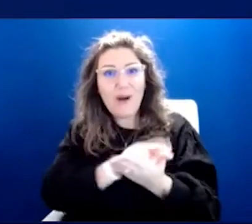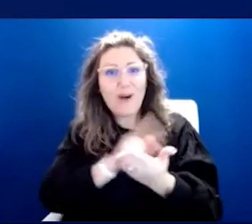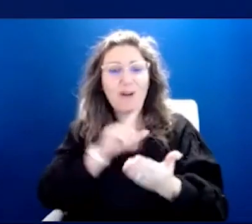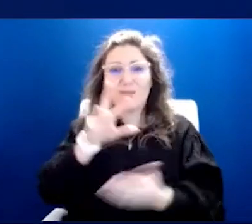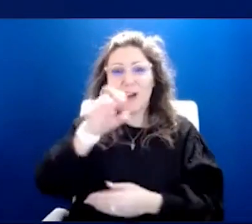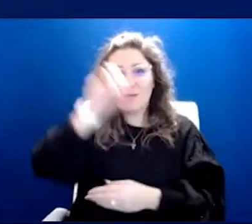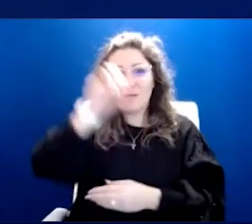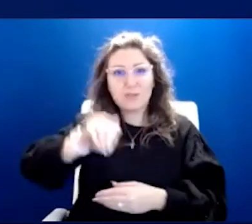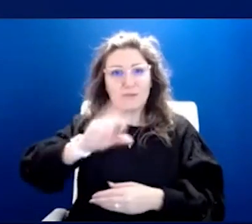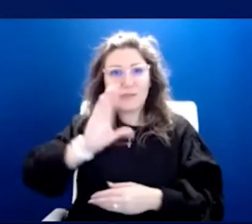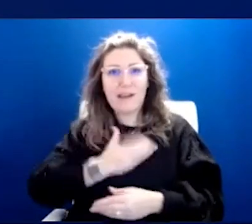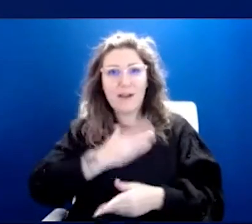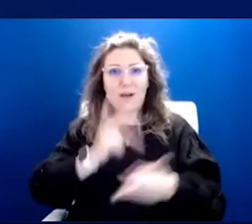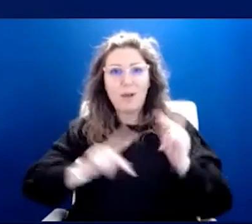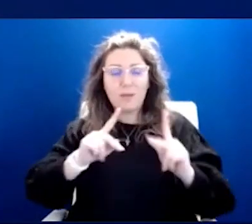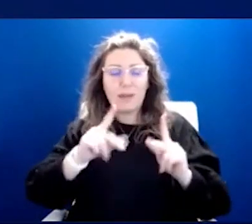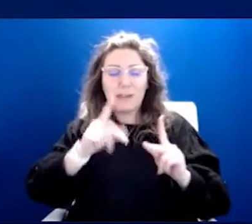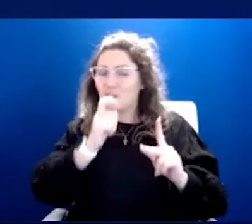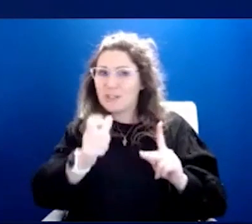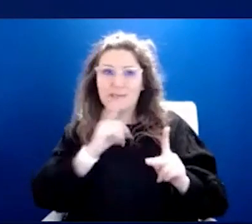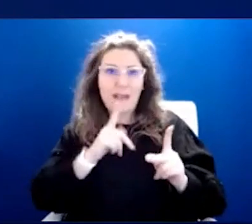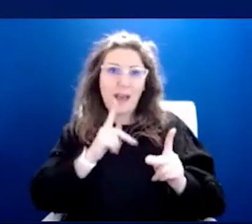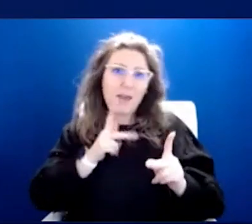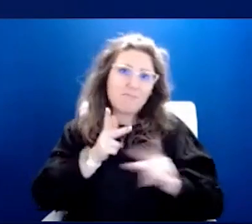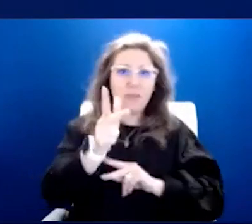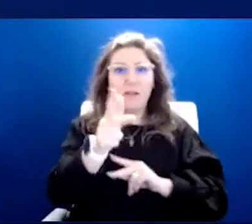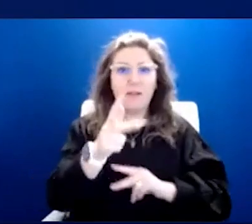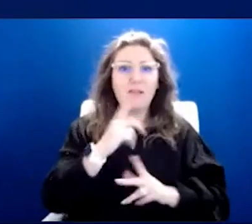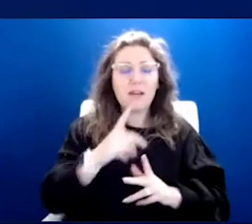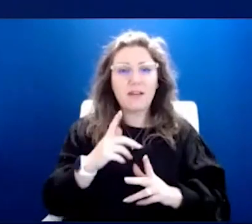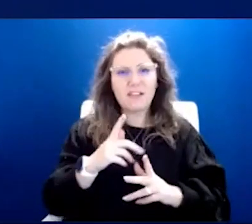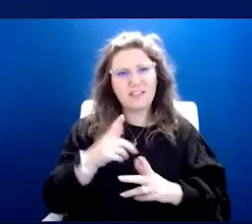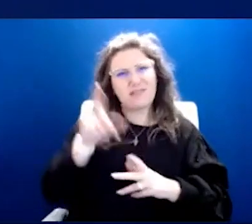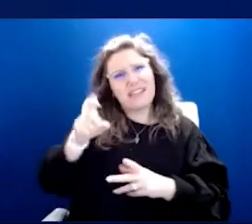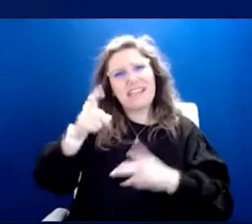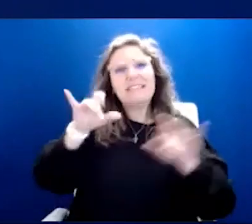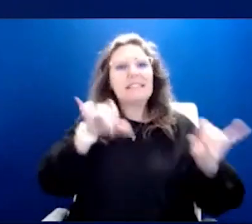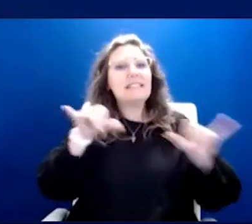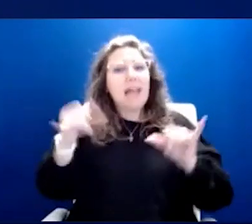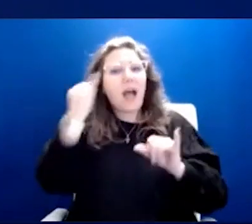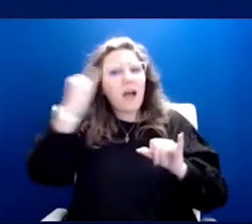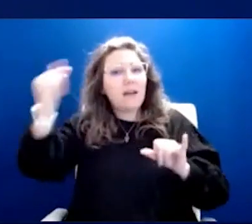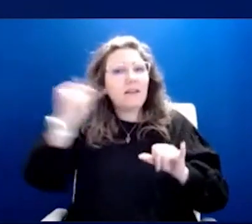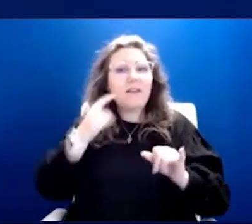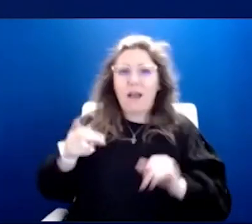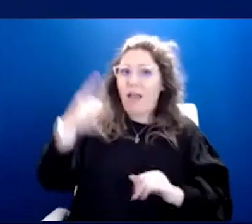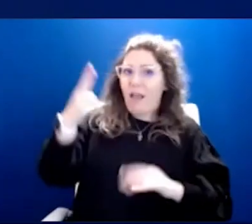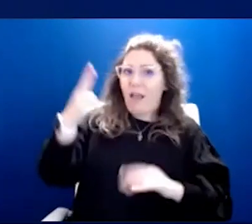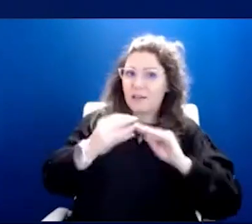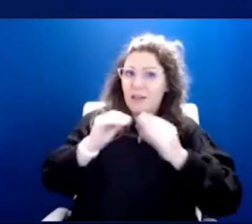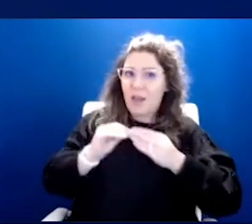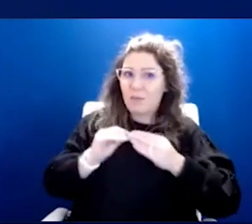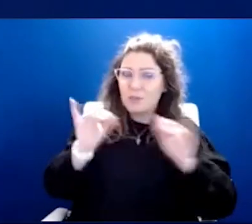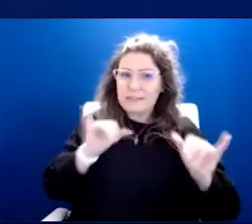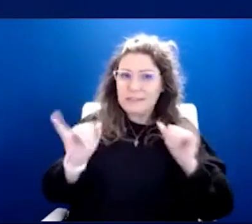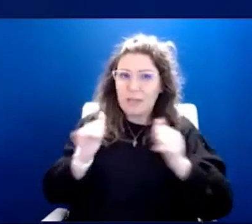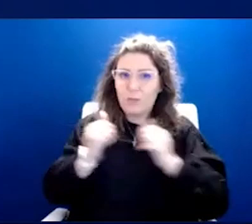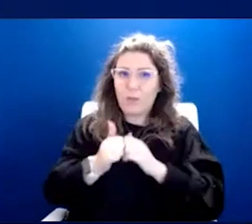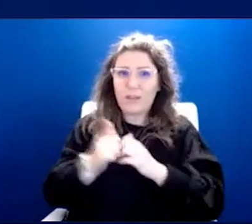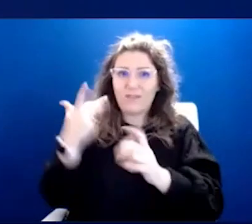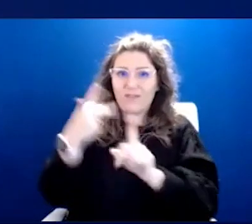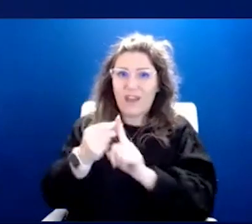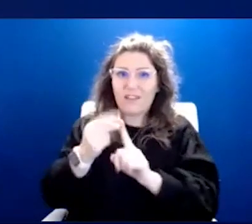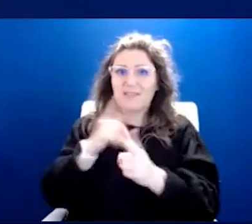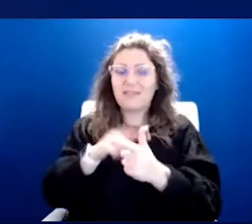stoplights. Mm-hmm. So we've got to figure out how to get some really high number like that with this going forward to get this